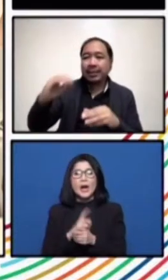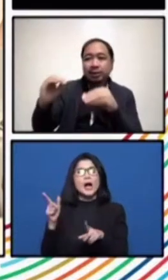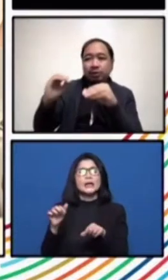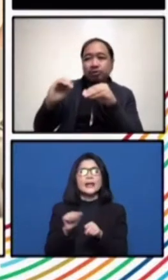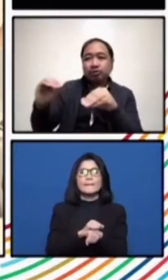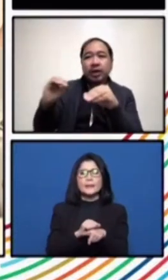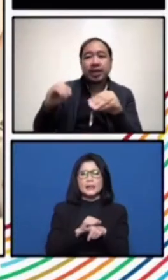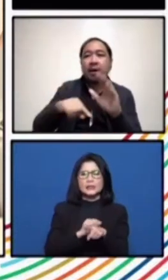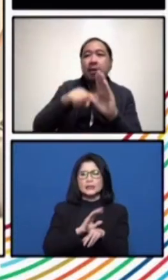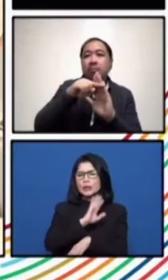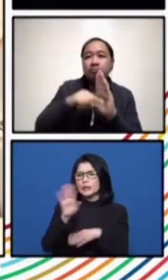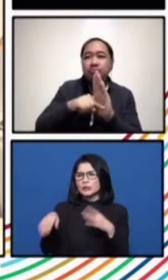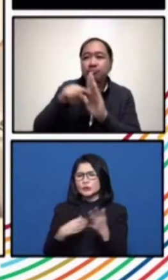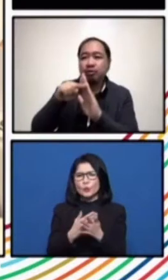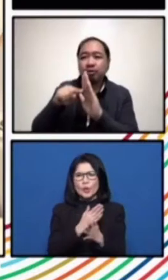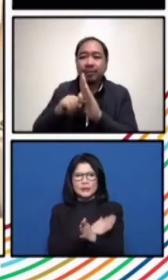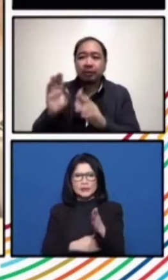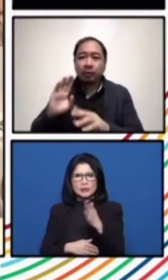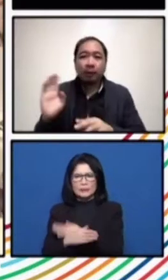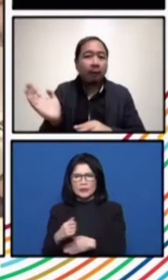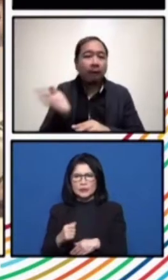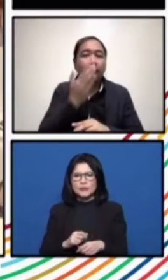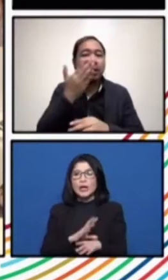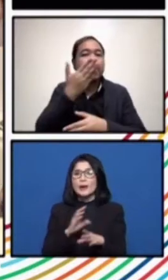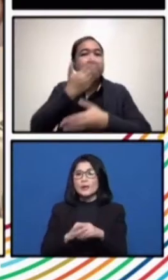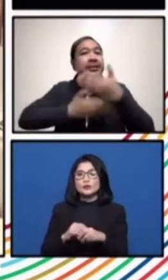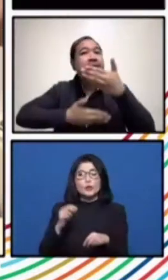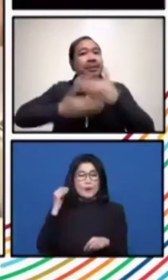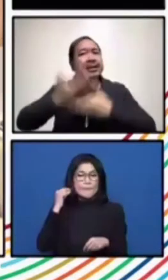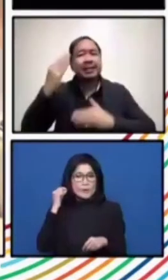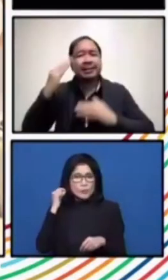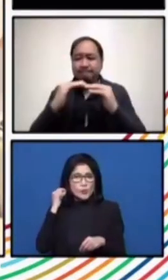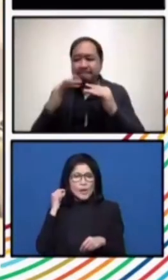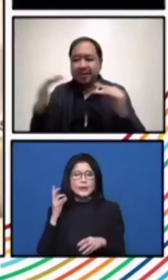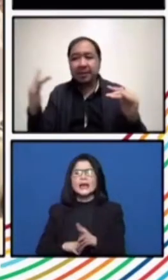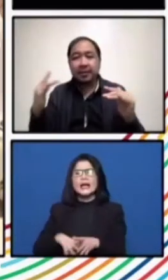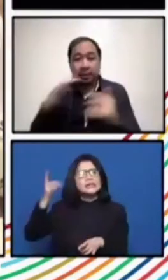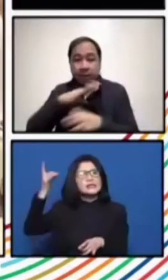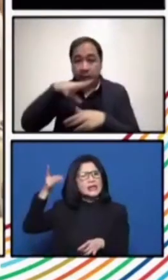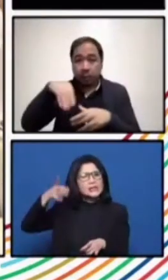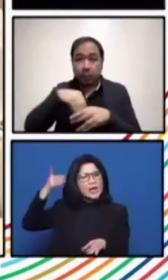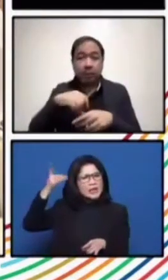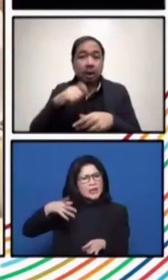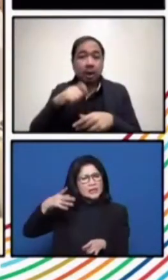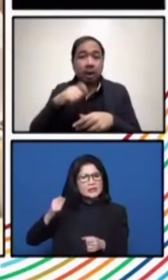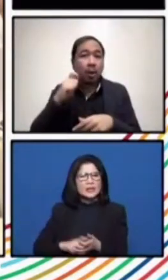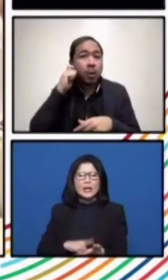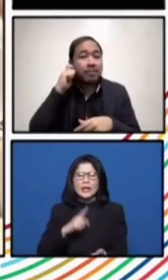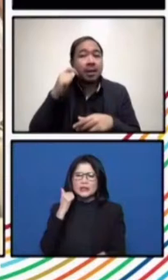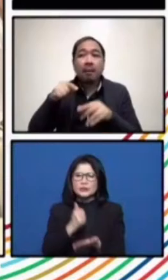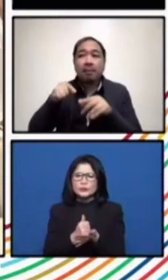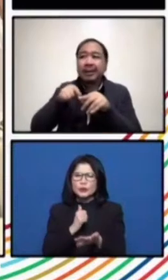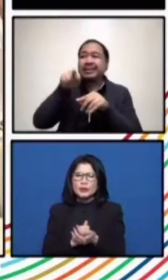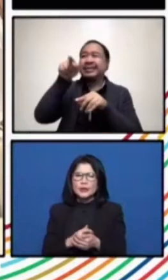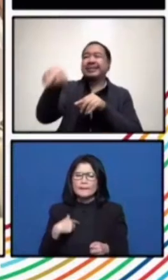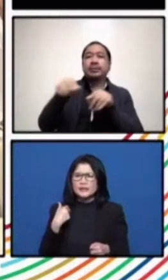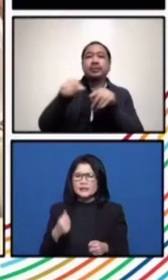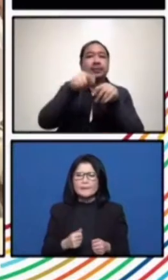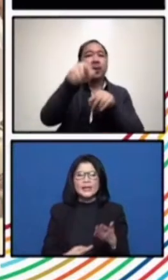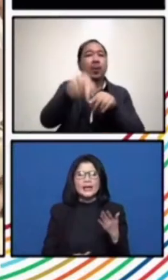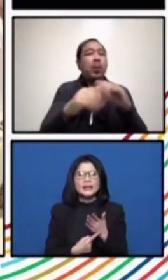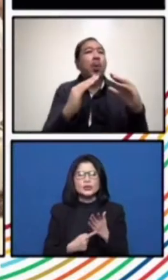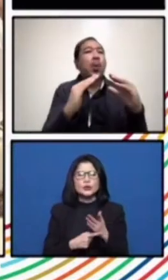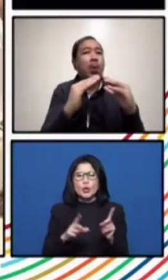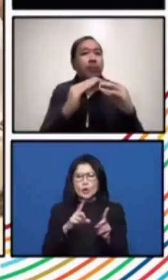disabilities including women and those in the rural area to be you to be able to use the digital technology including